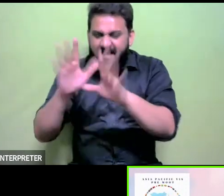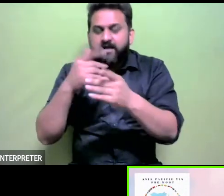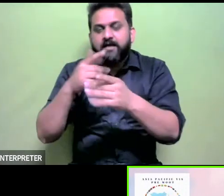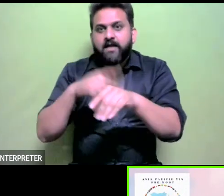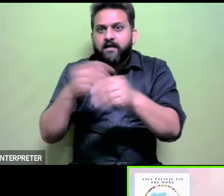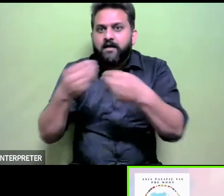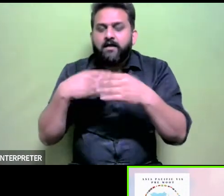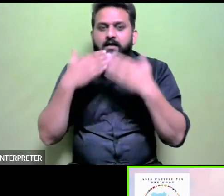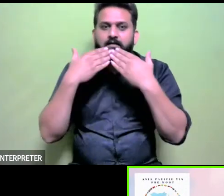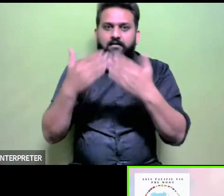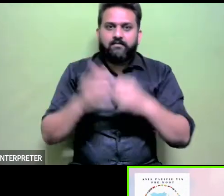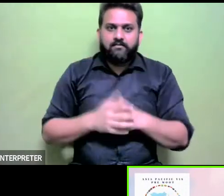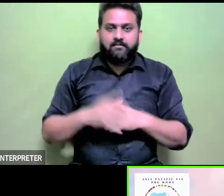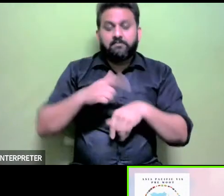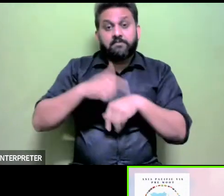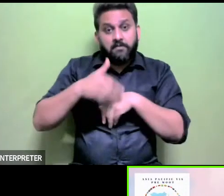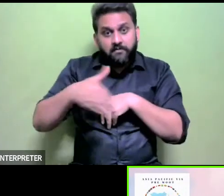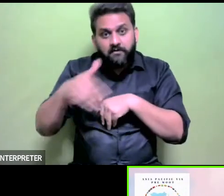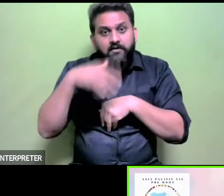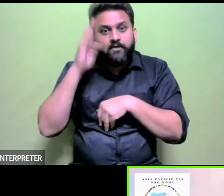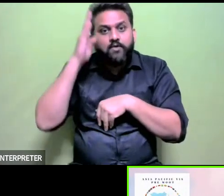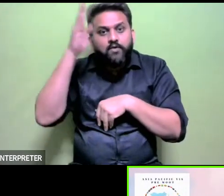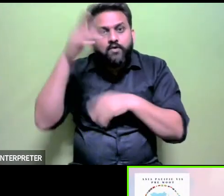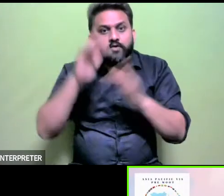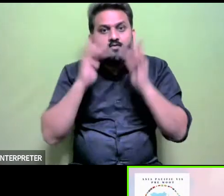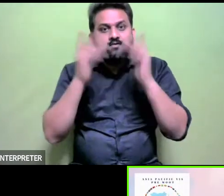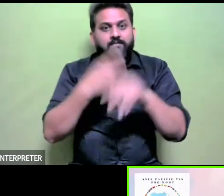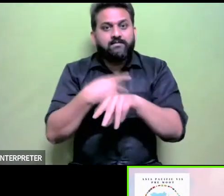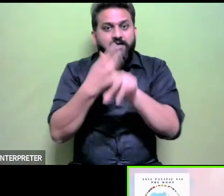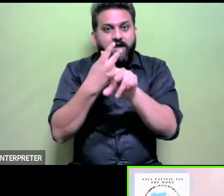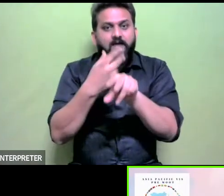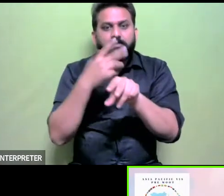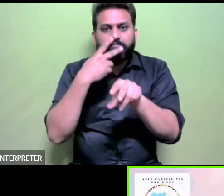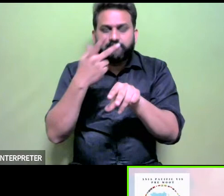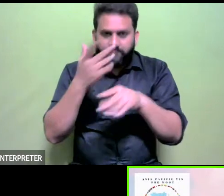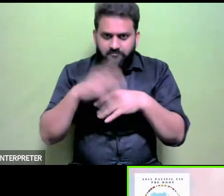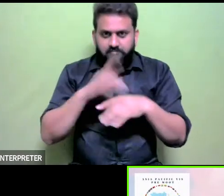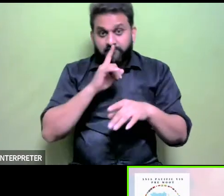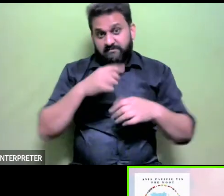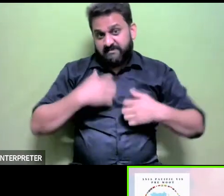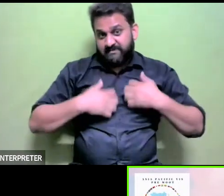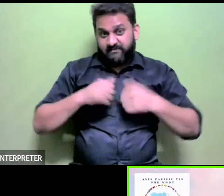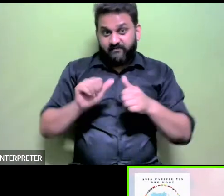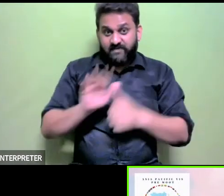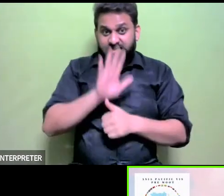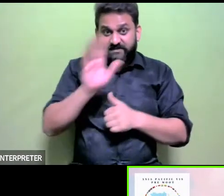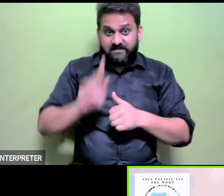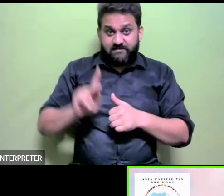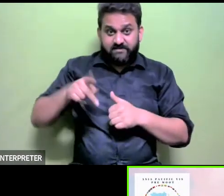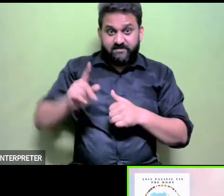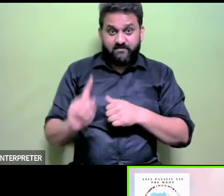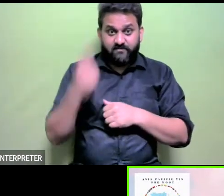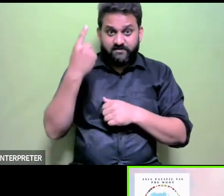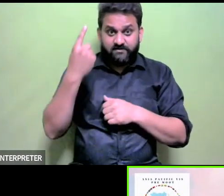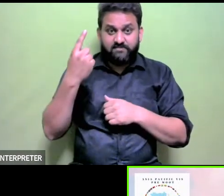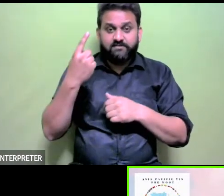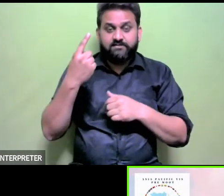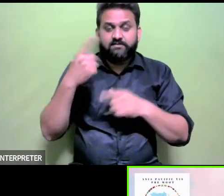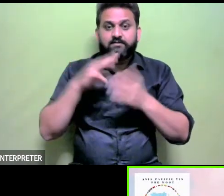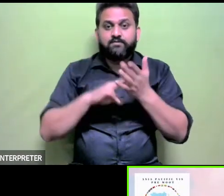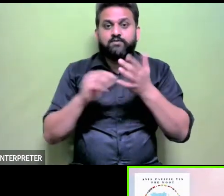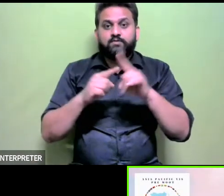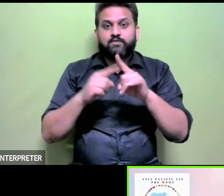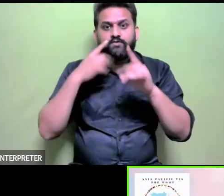us. We look forward to our future webinars and are extremely excited for the first Asia Pacific WIS pre-moot. Till then, I